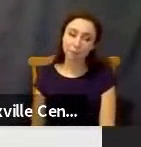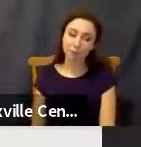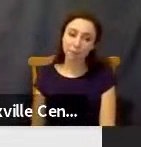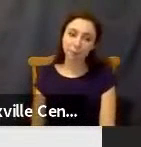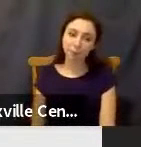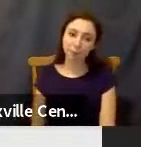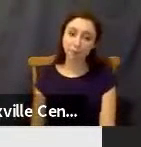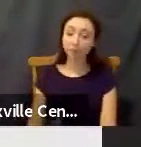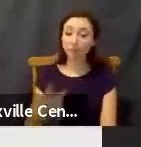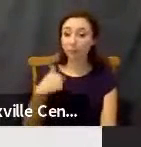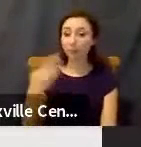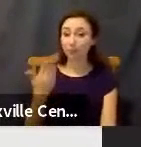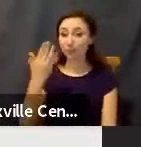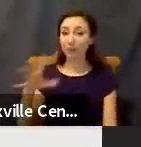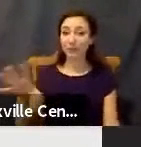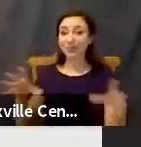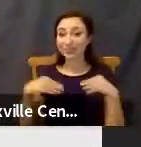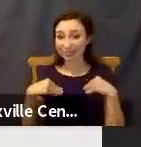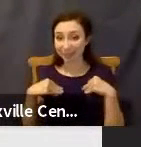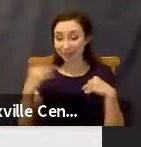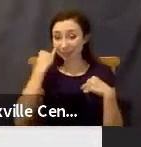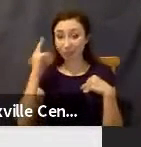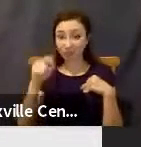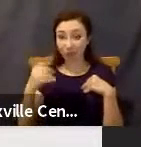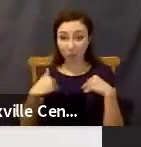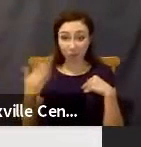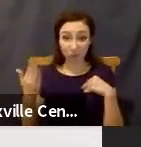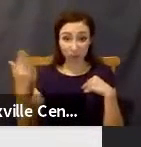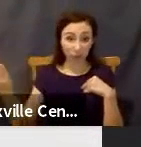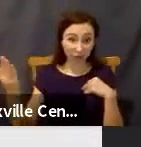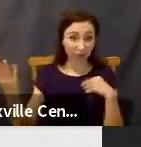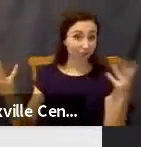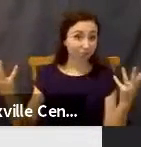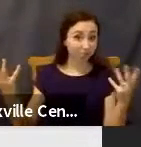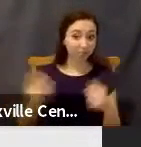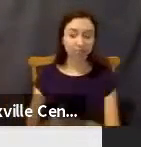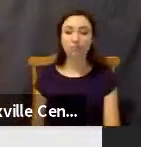I'll move that we accept this if we have to have a motion.